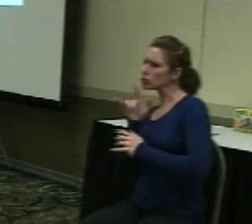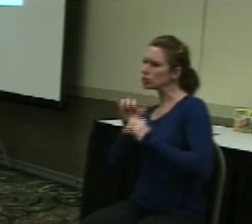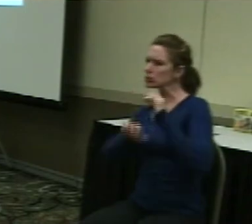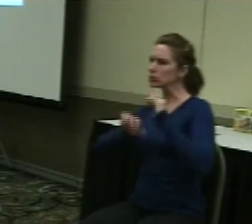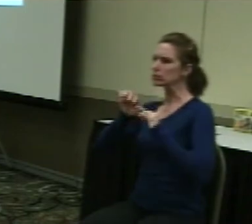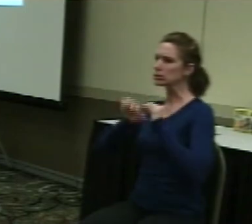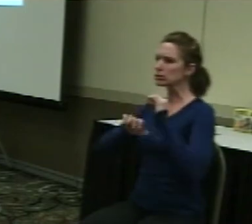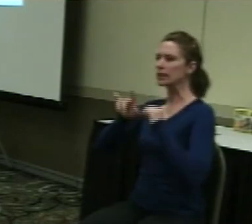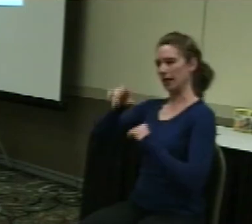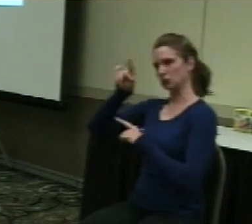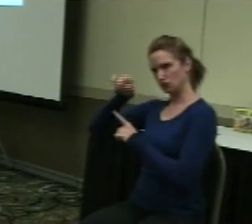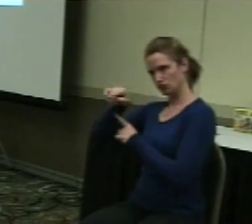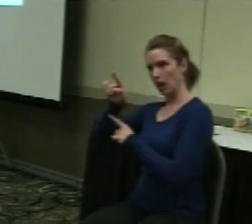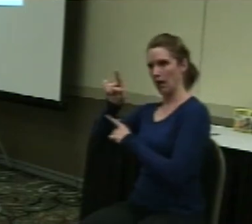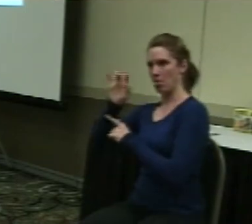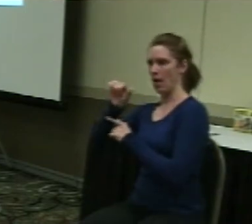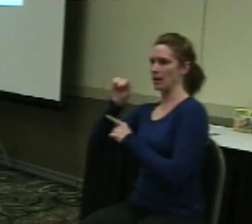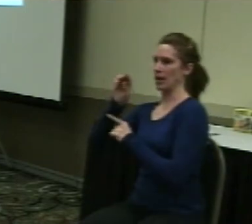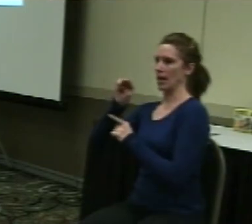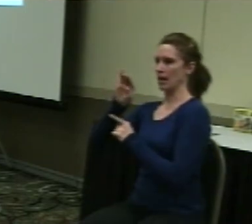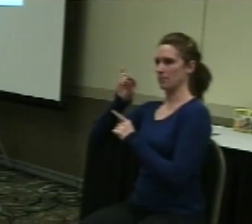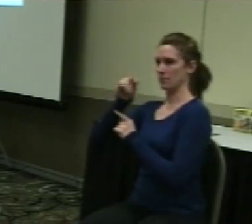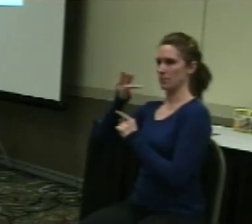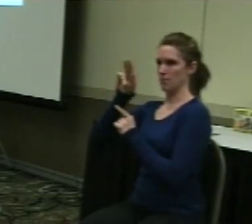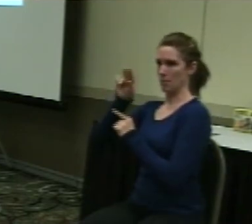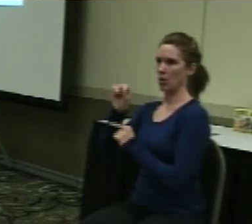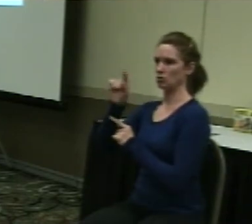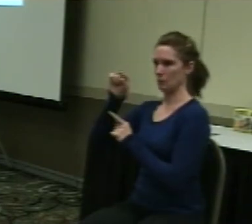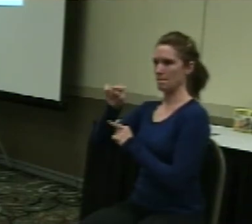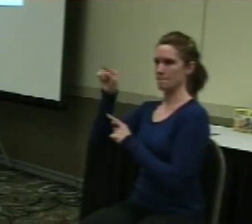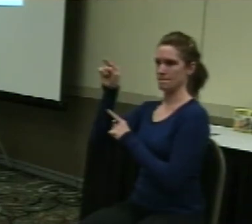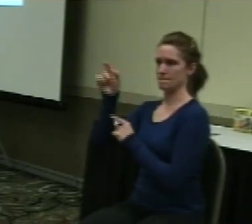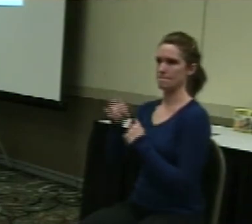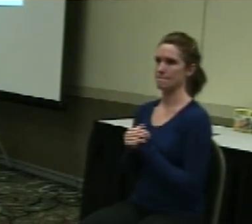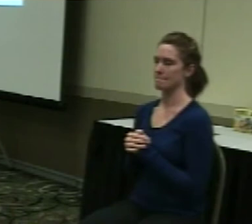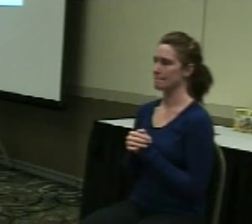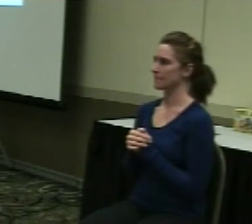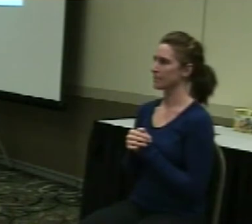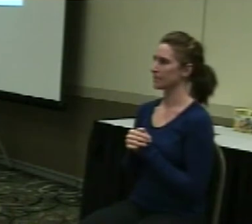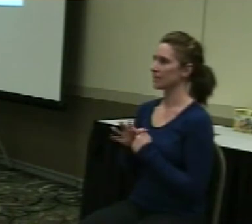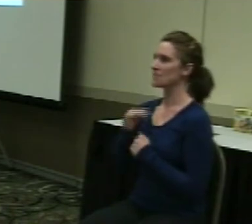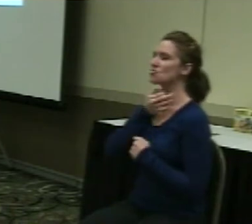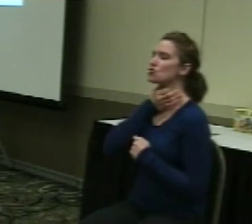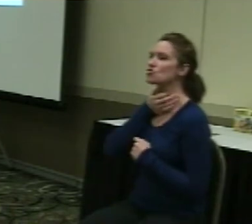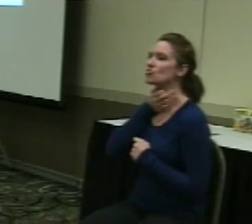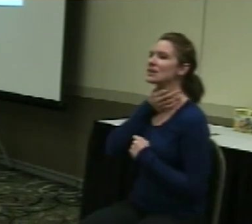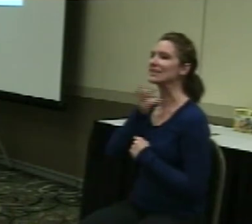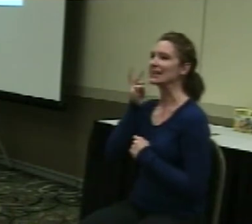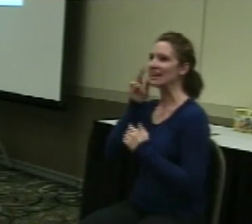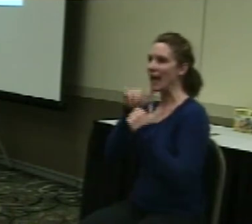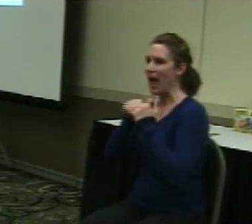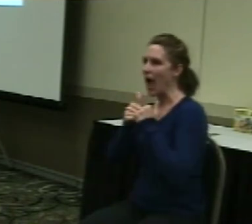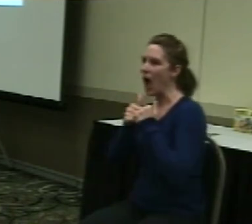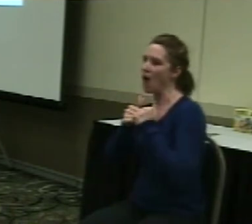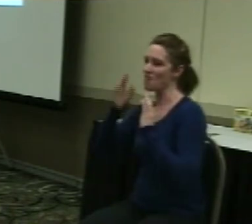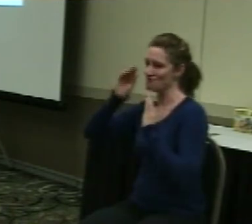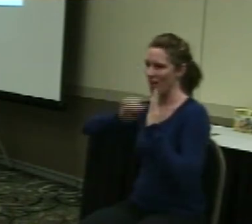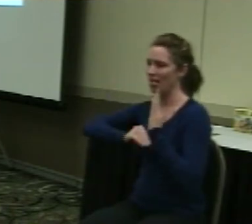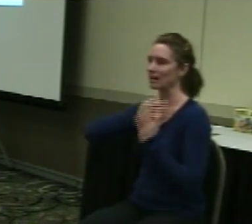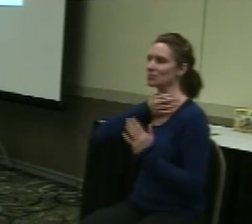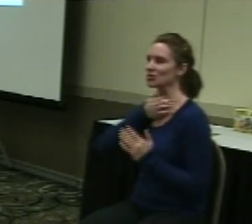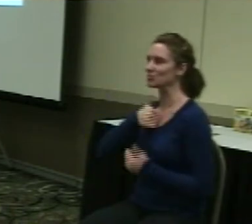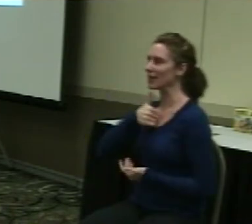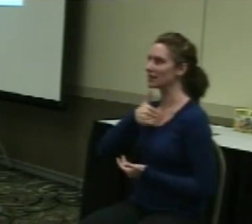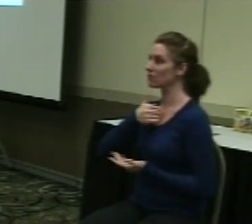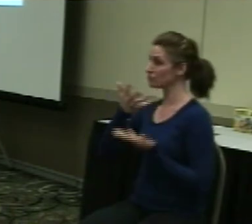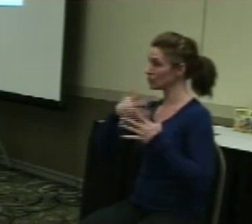sure, put a check there. And I'm so curious to see how you will do this exercise. So you've